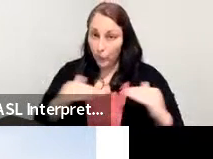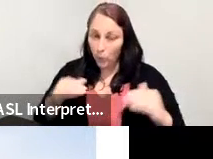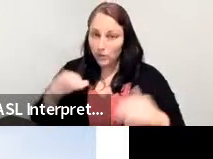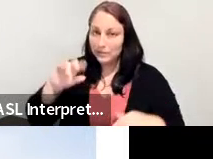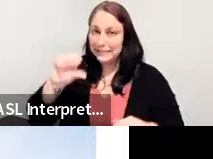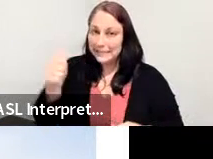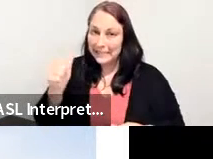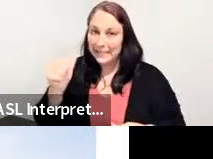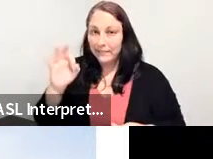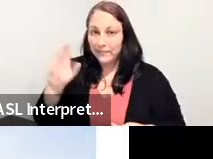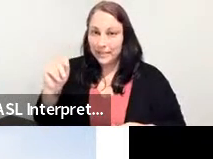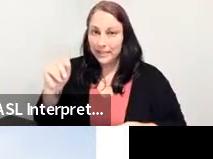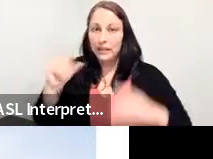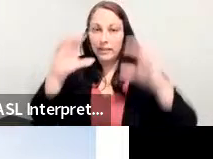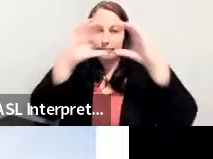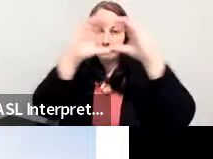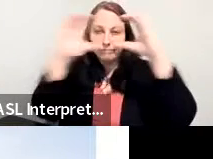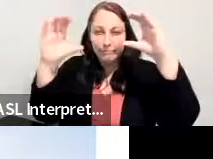around 9'2".